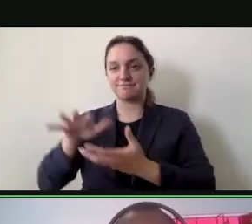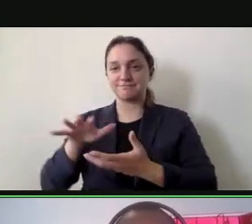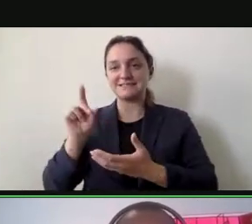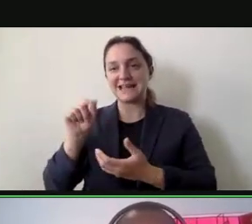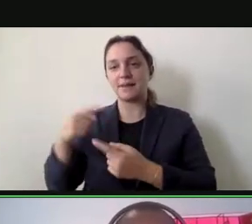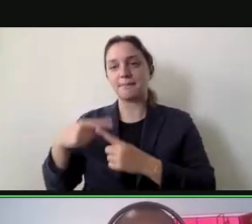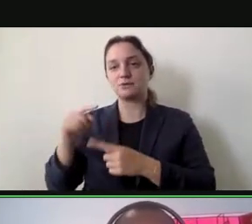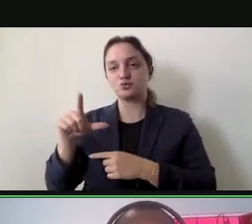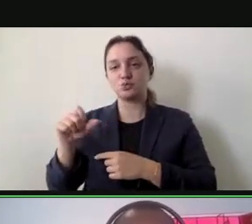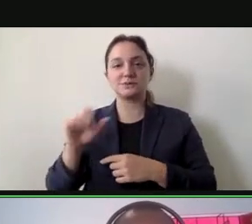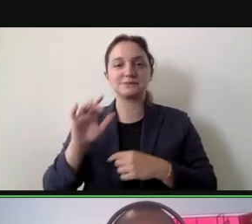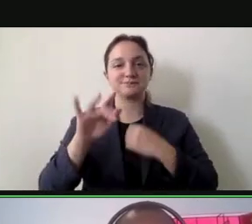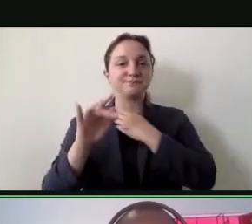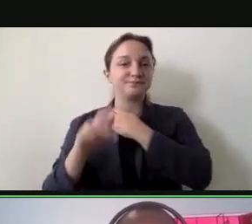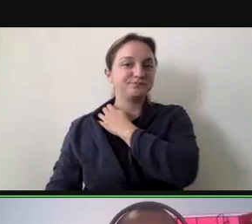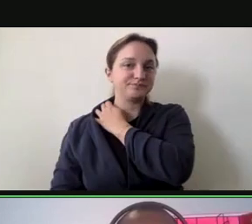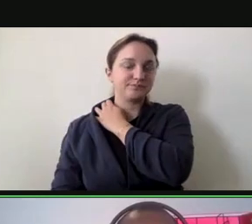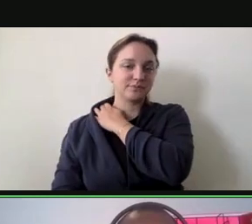Next slide.